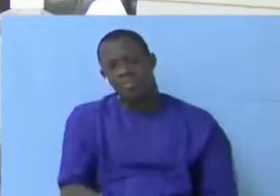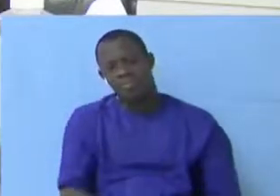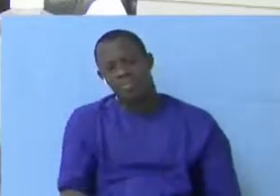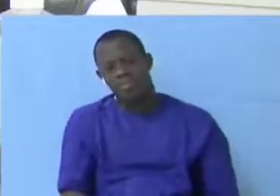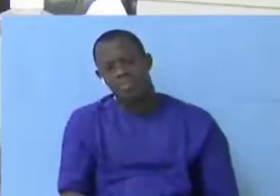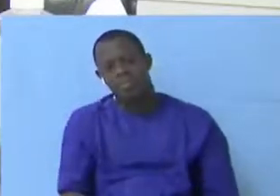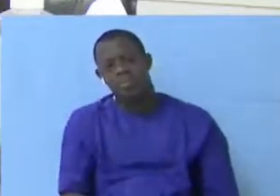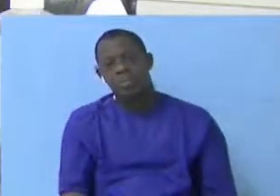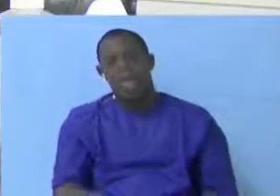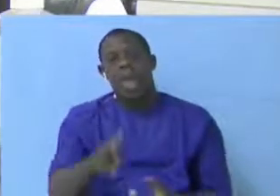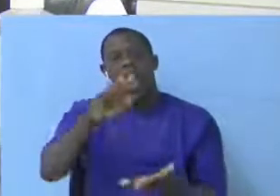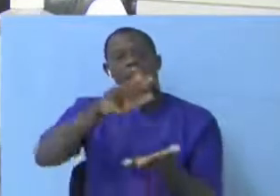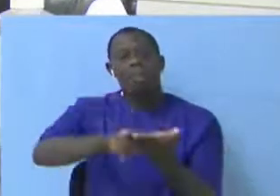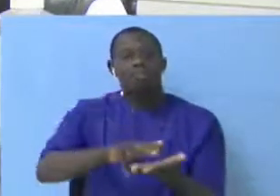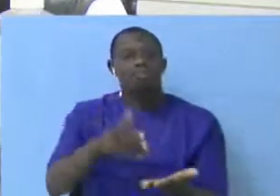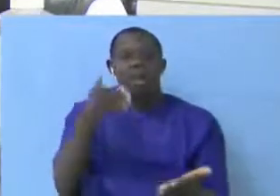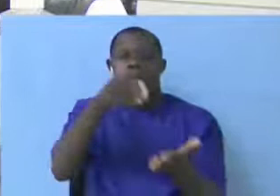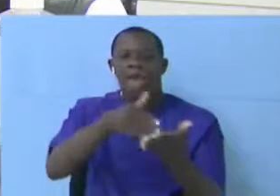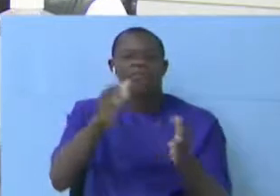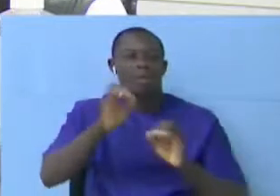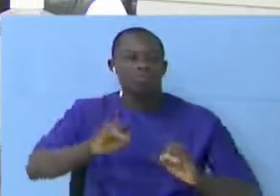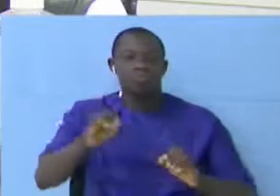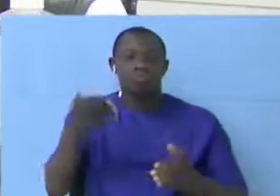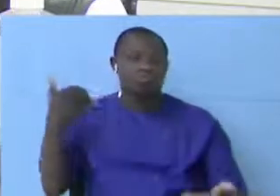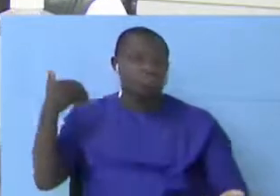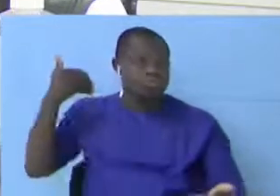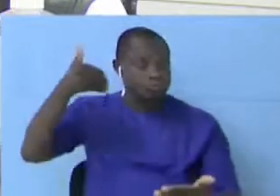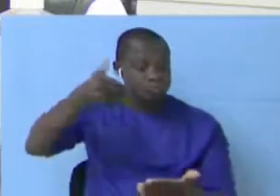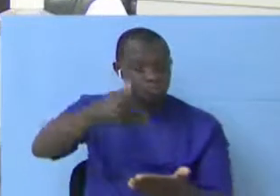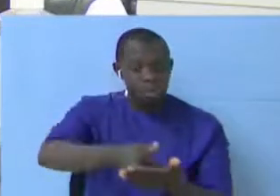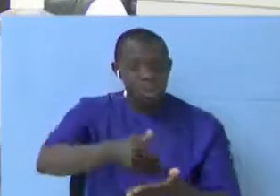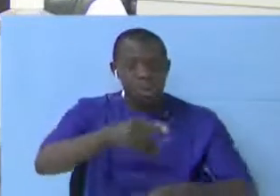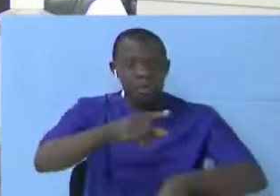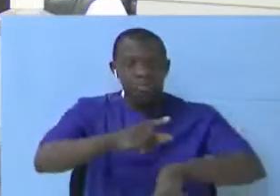The approval didn't come until around 2000 hours in the evening.